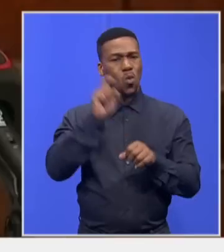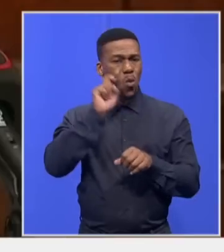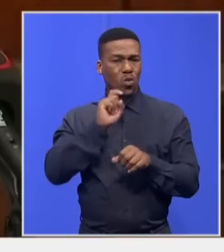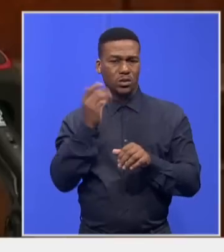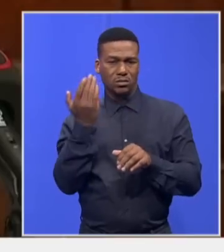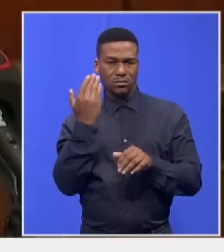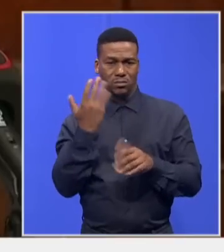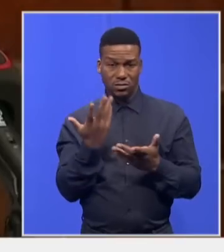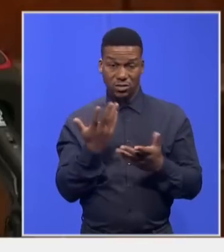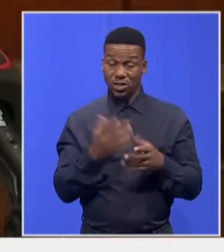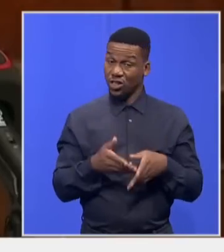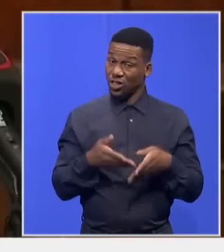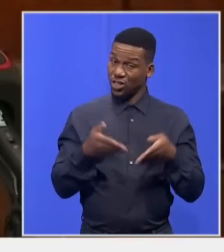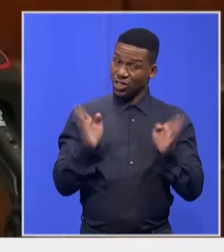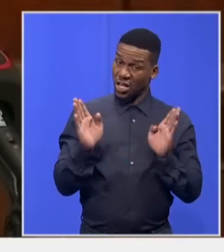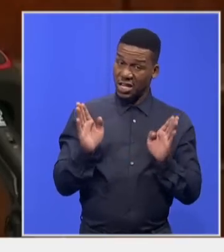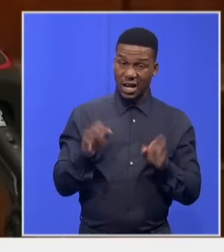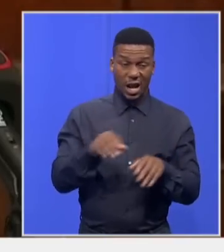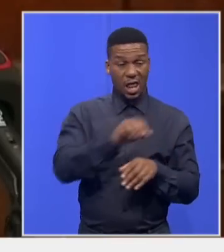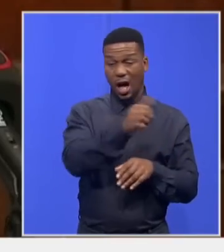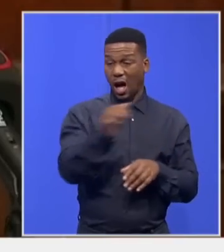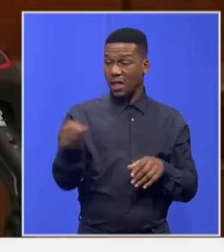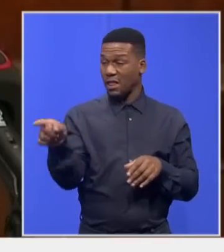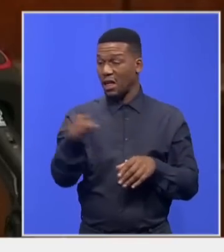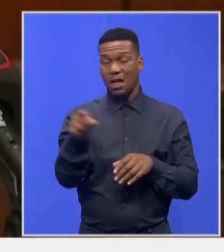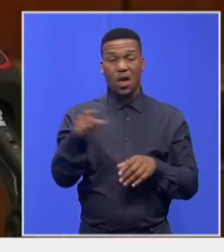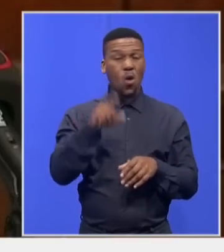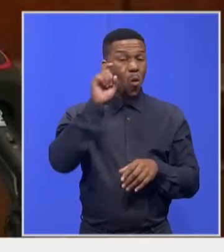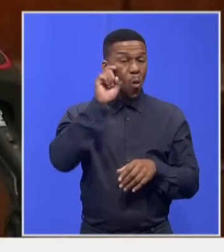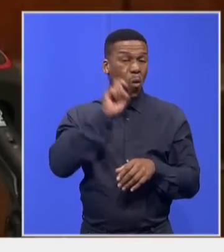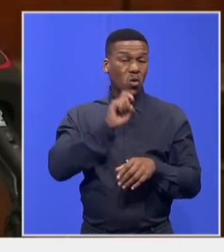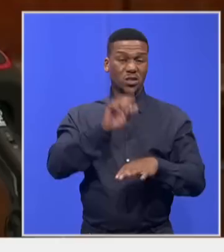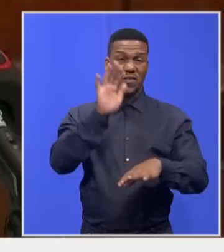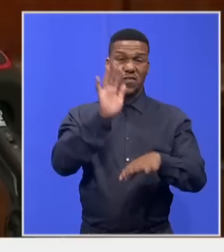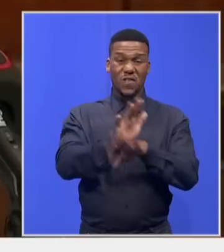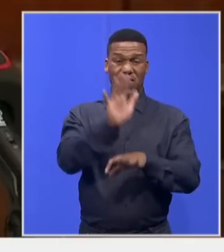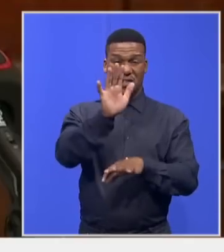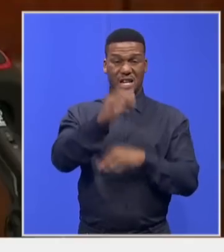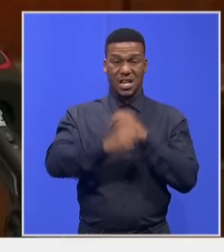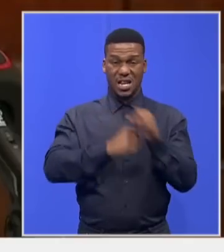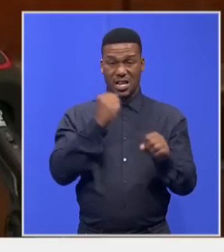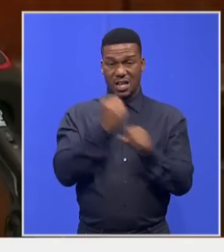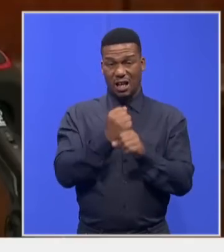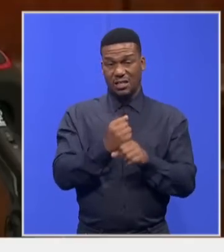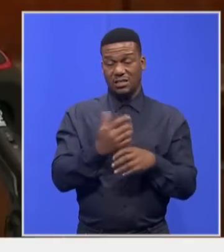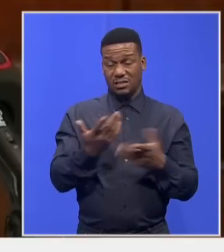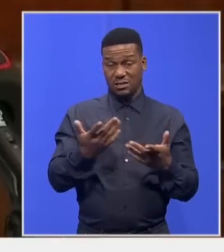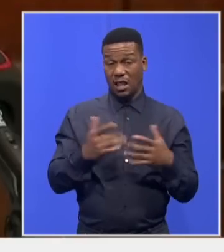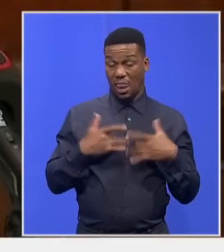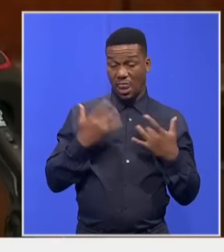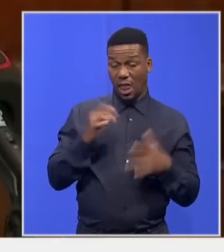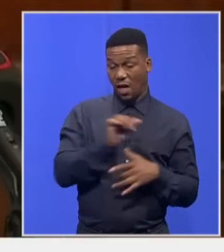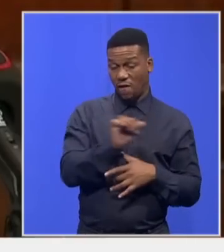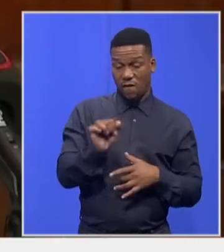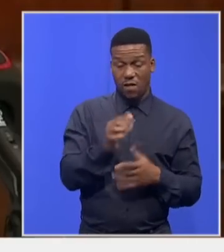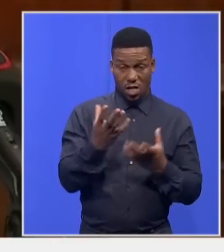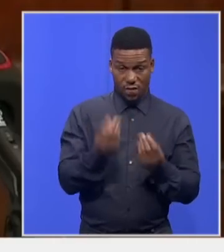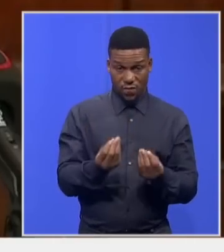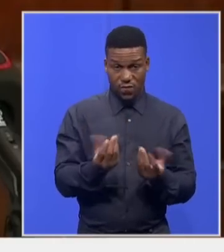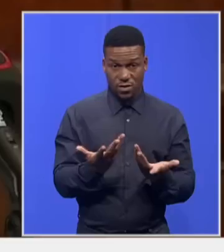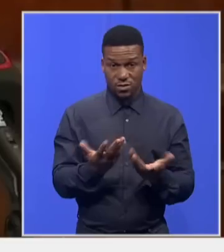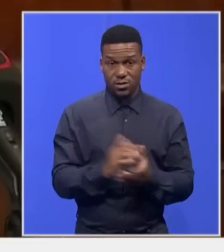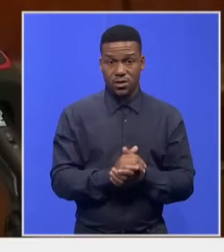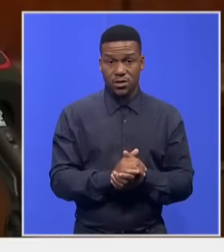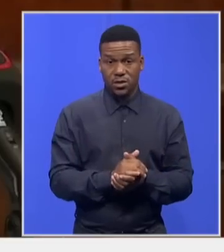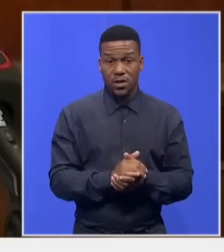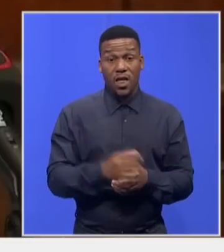power stations is about 50 years of life. So that's the design life of these stations. And I just said the